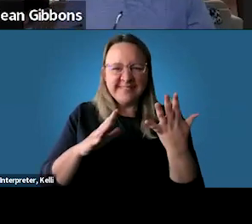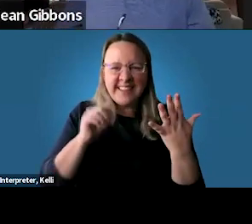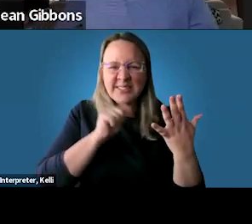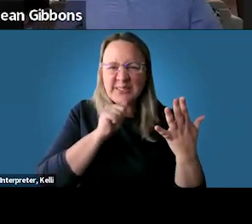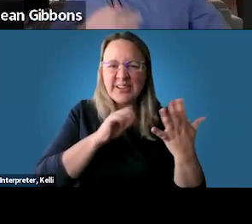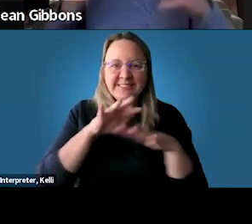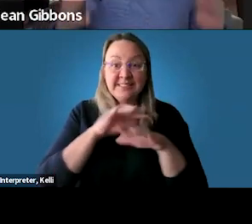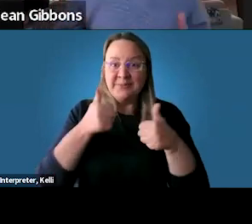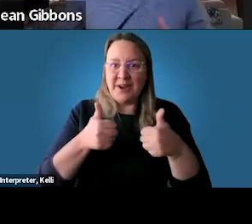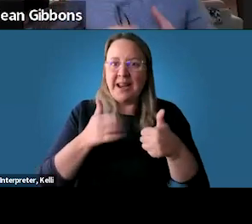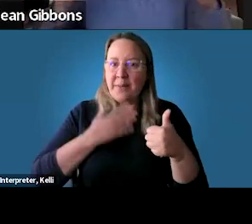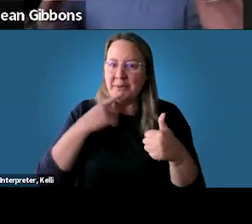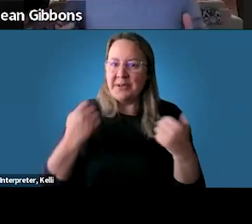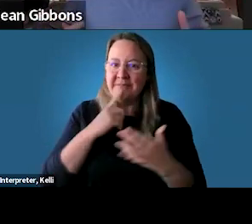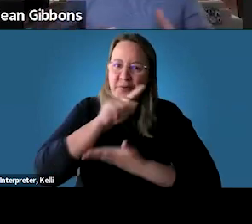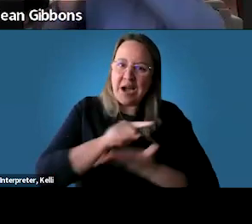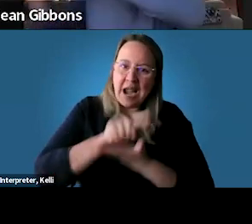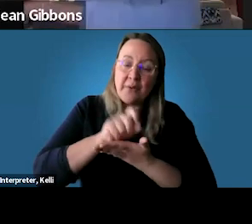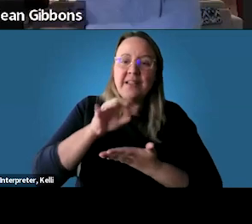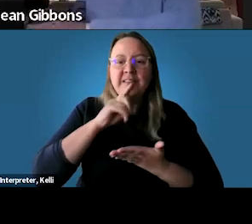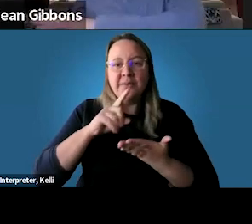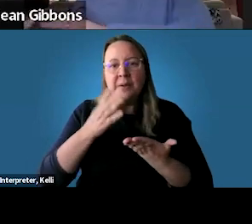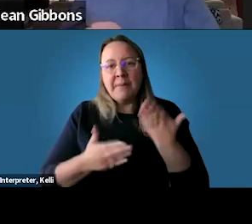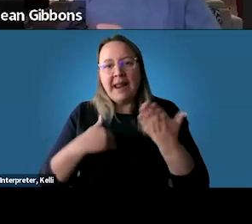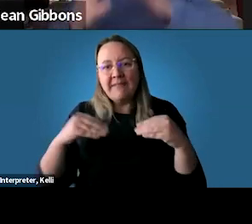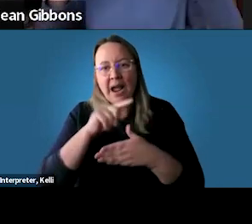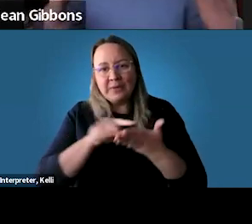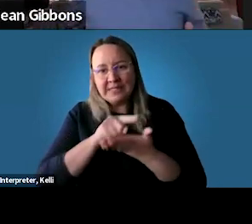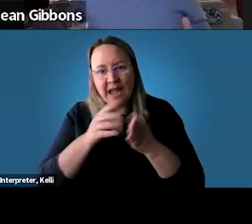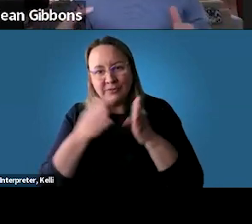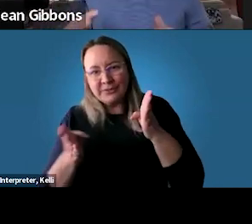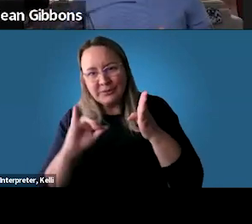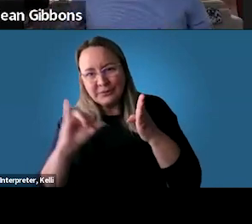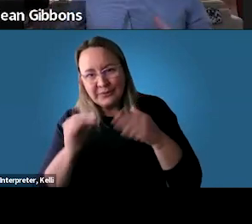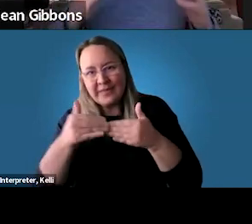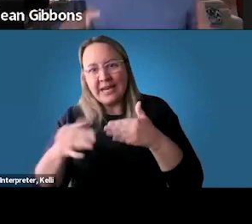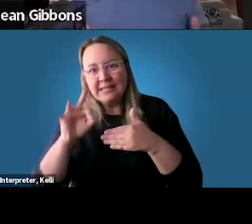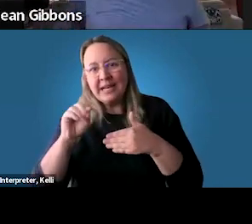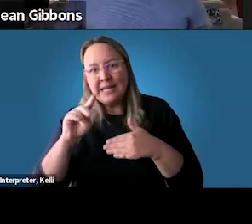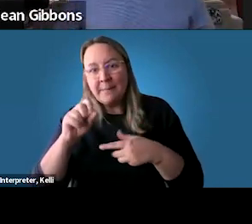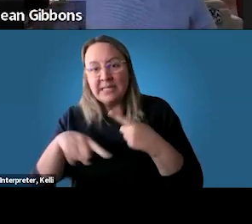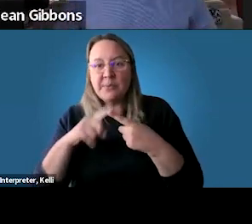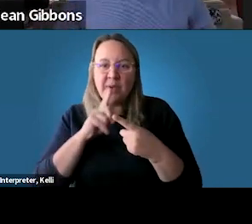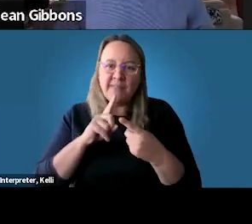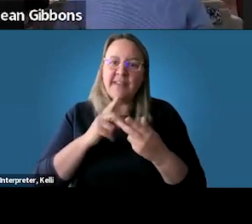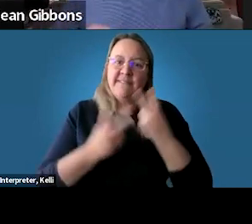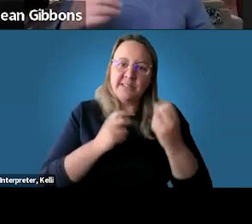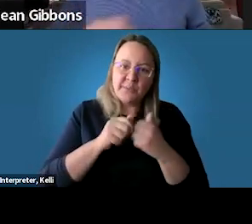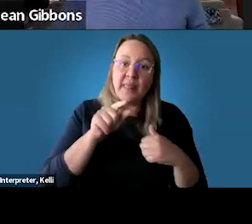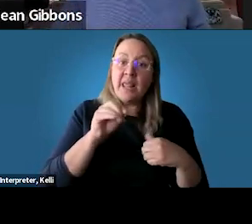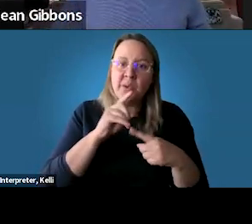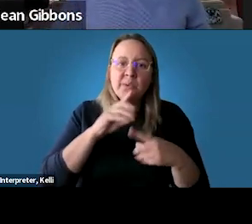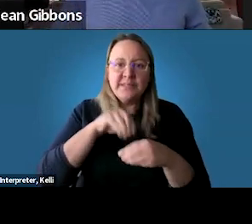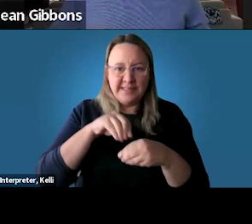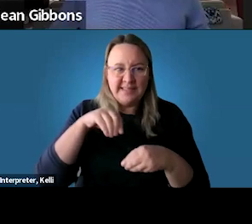grateful y'all are here for the next hour. And if you can spare it, we're going to have office hours on the back end for the next 90 minutes. We're going to have a chance to visit with Leo Chen, who was with us